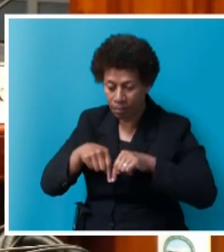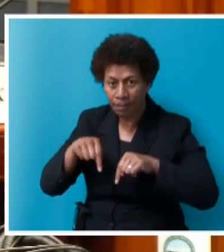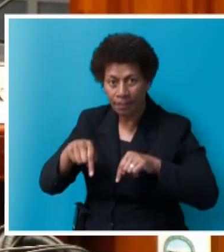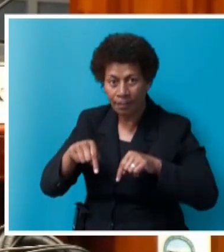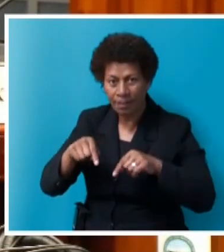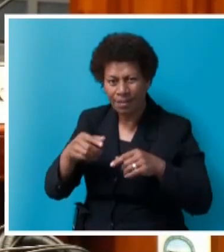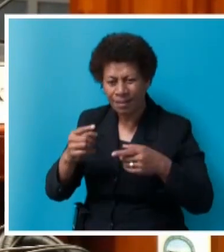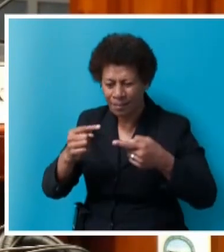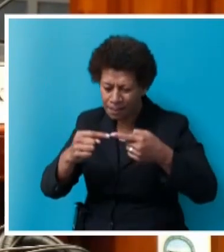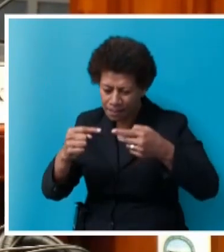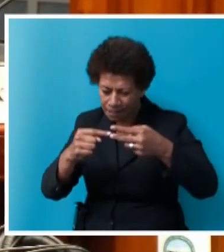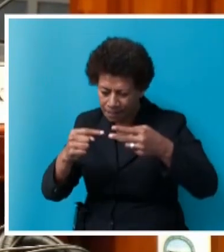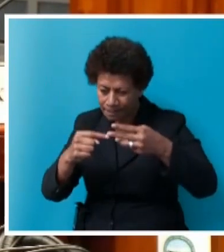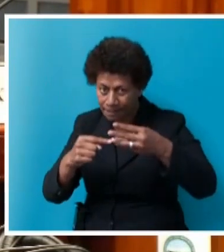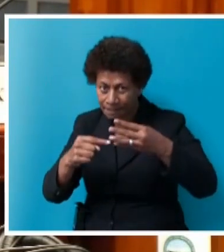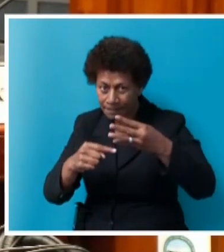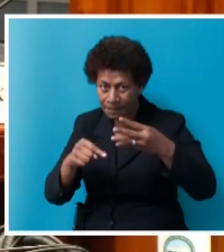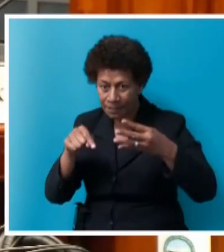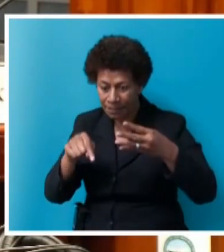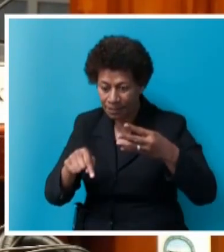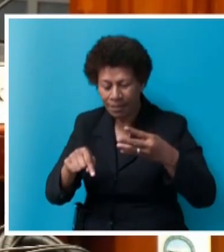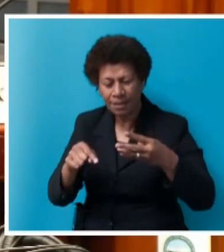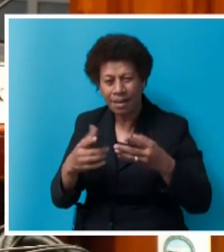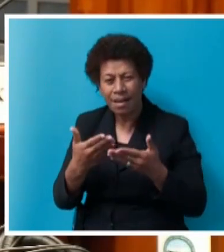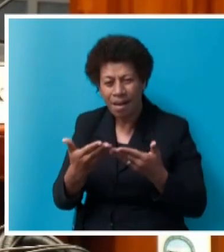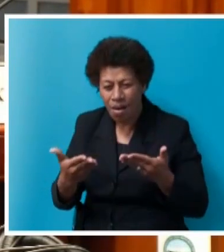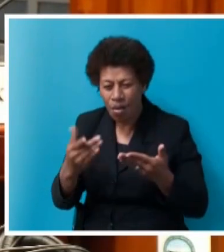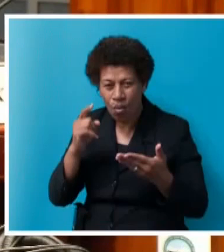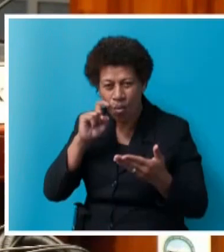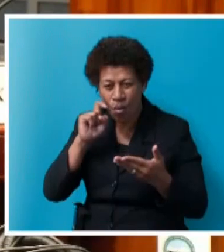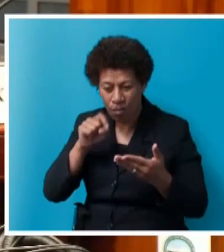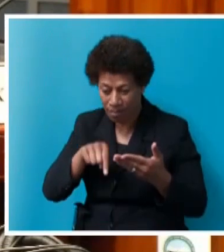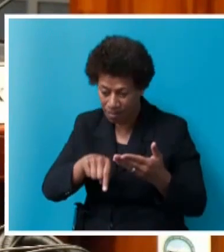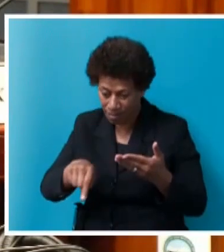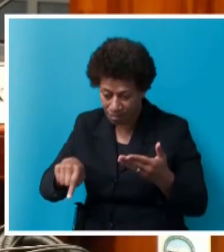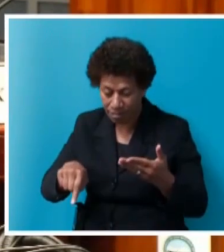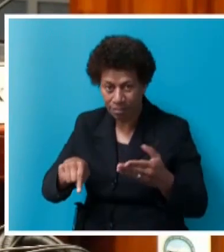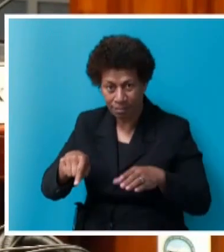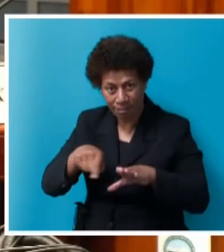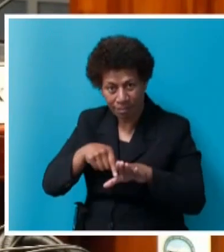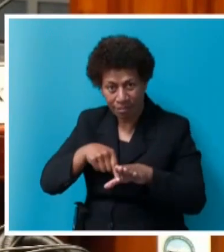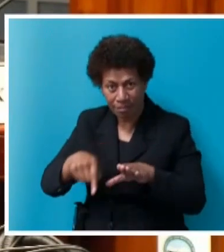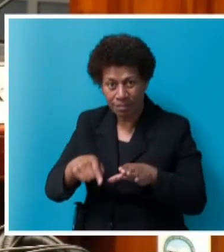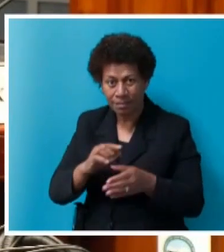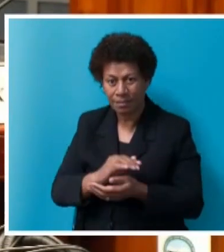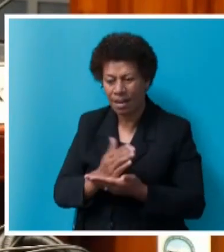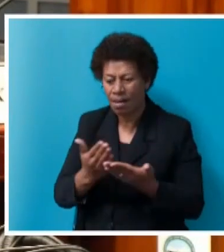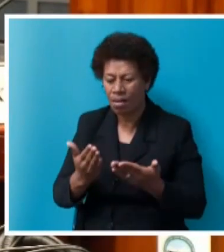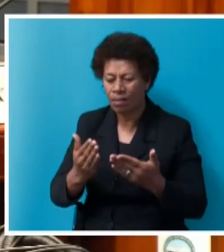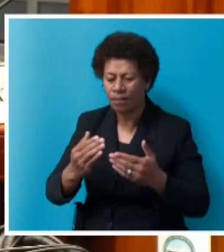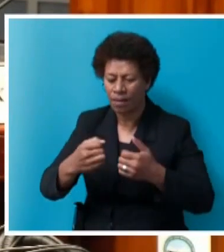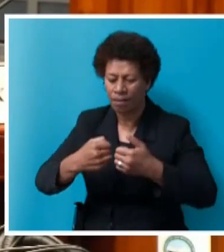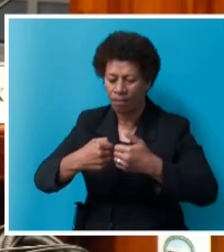as perched aquifers, saturated zones, geographical faults,